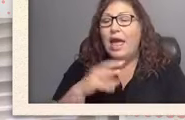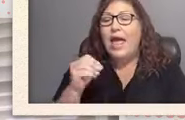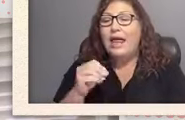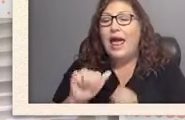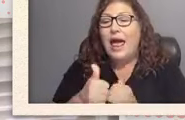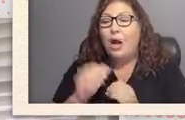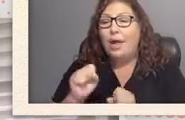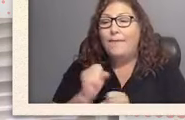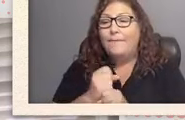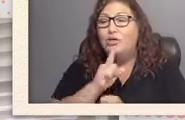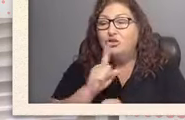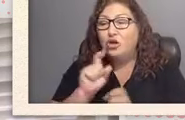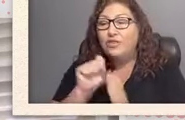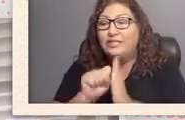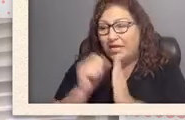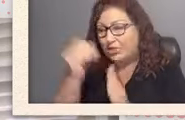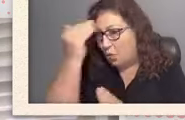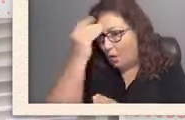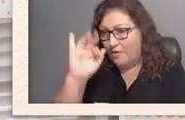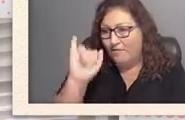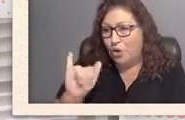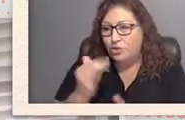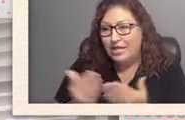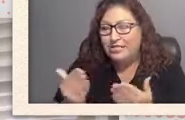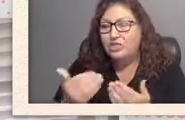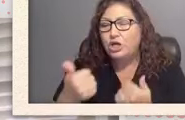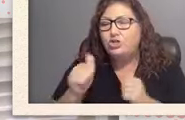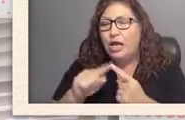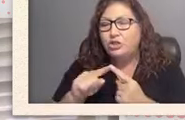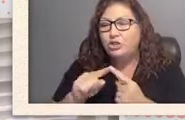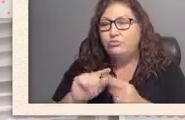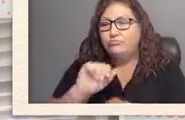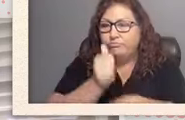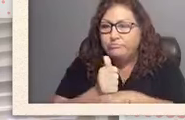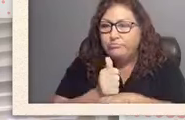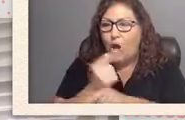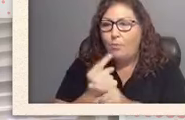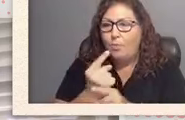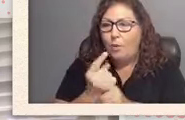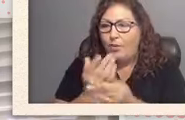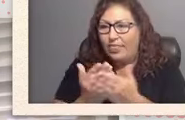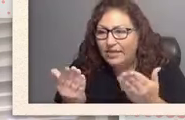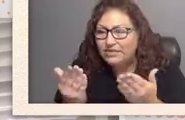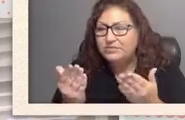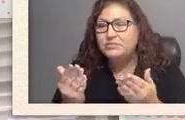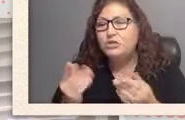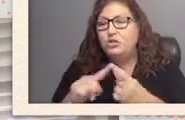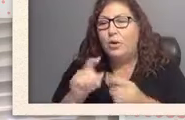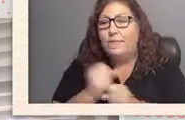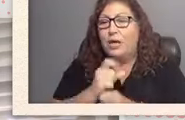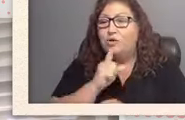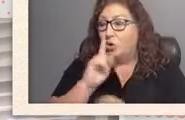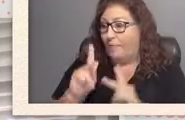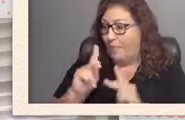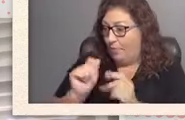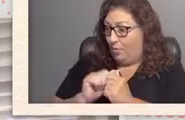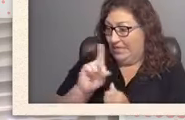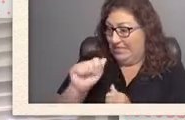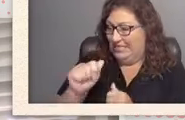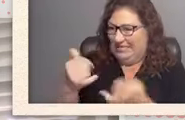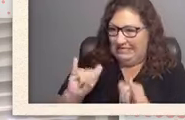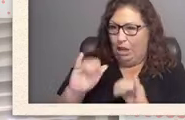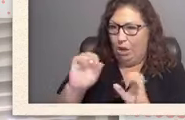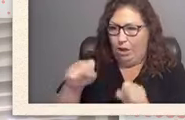these things and trying to put appropriate mechanisms in place to ensure that people with disabilities can